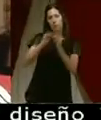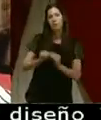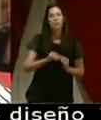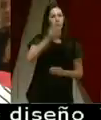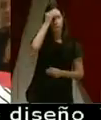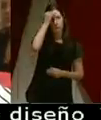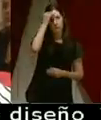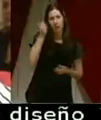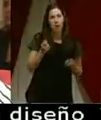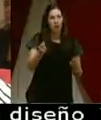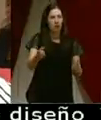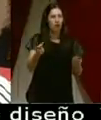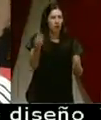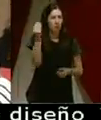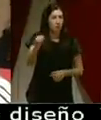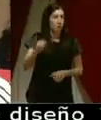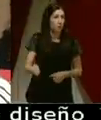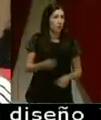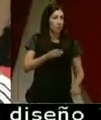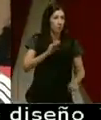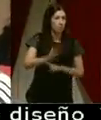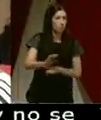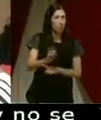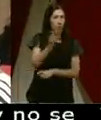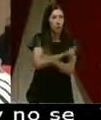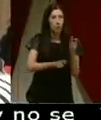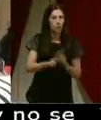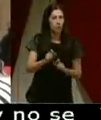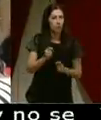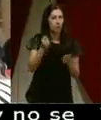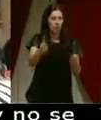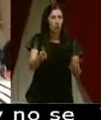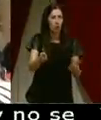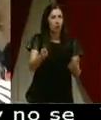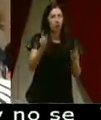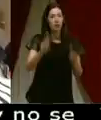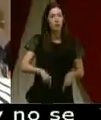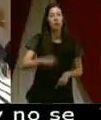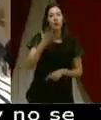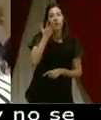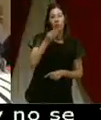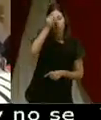and accessibility, well, they consider this a superfluous expense.